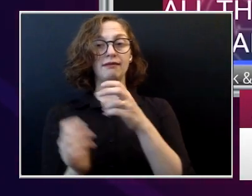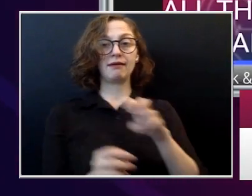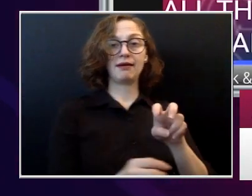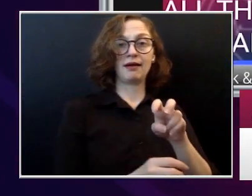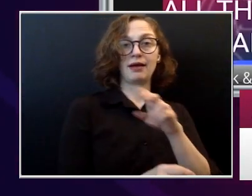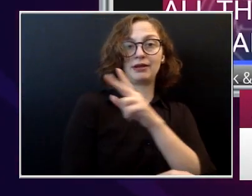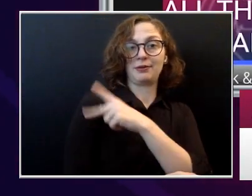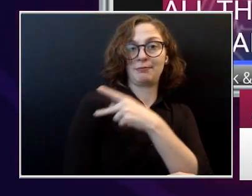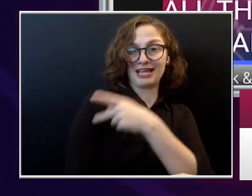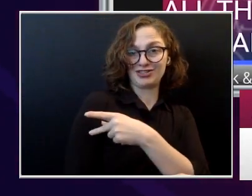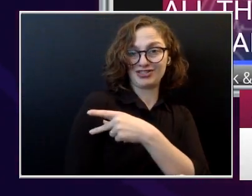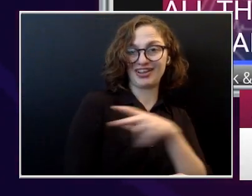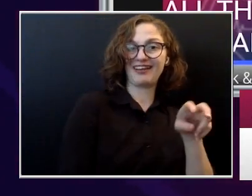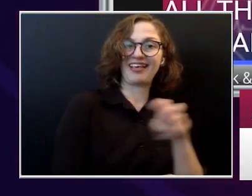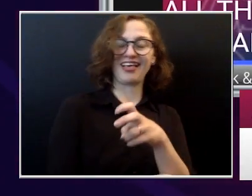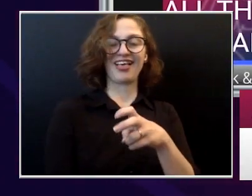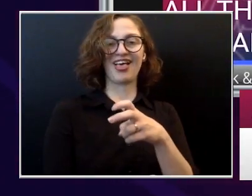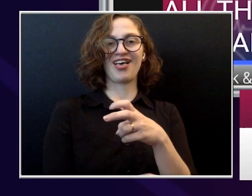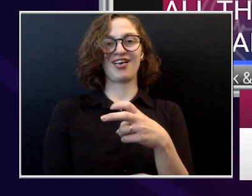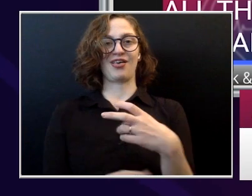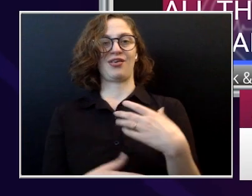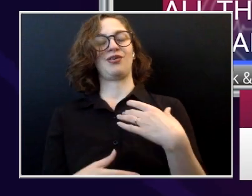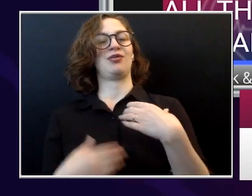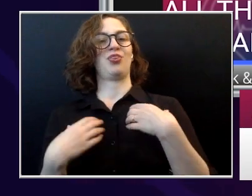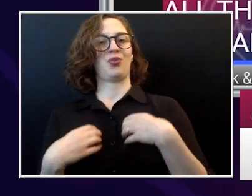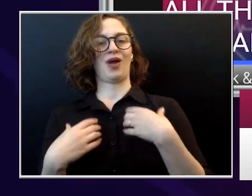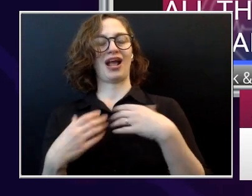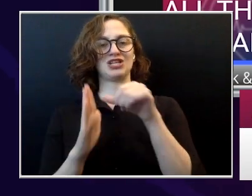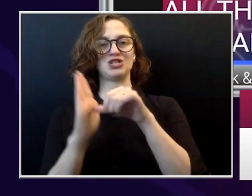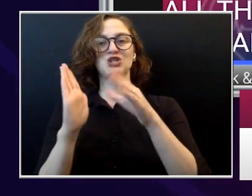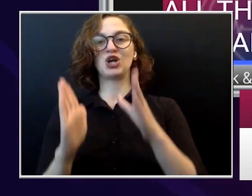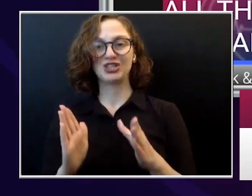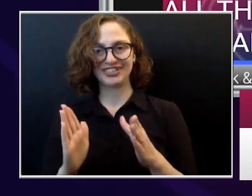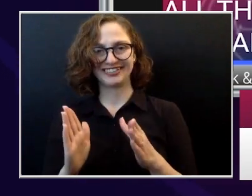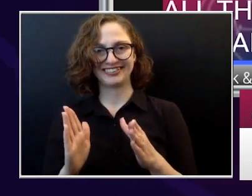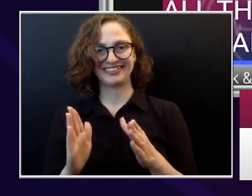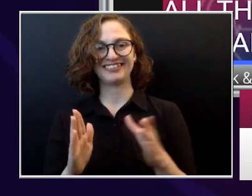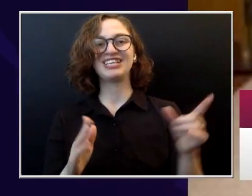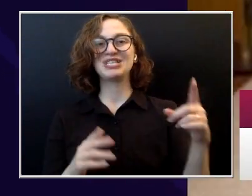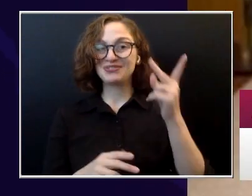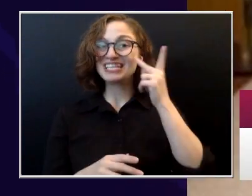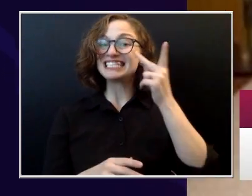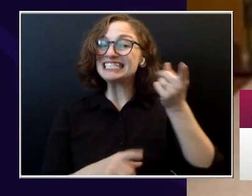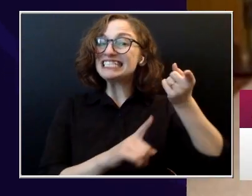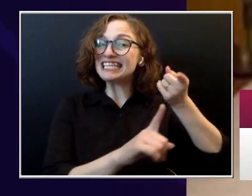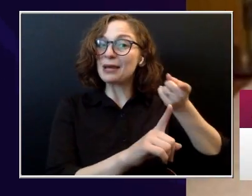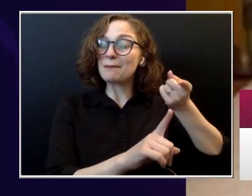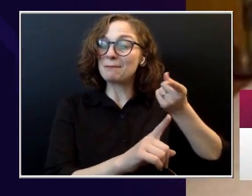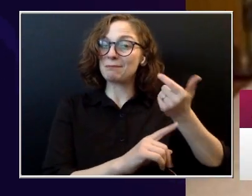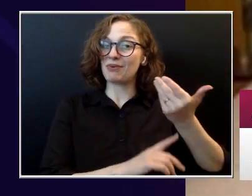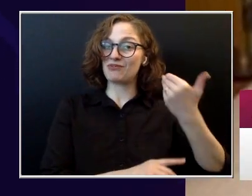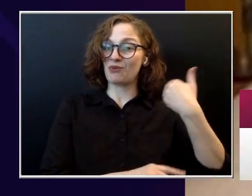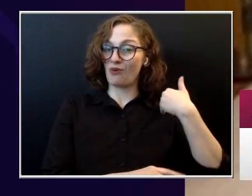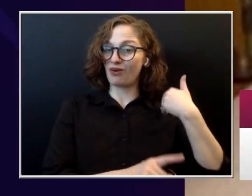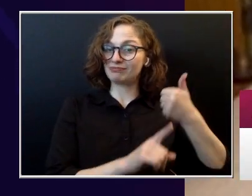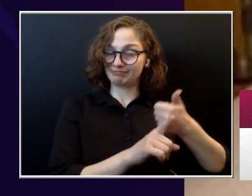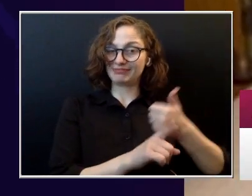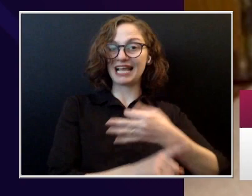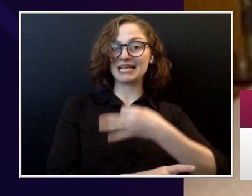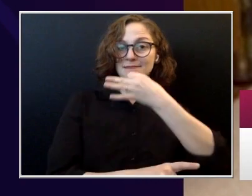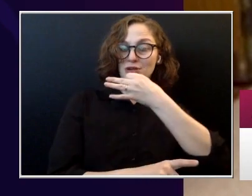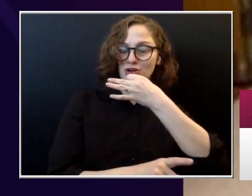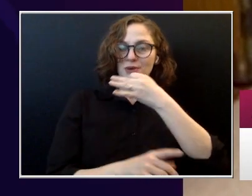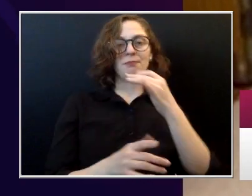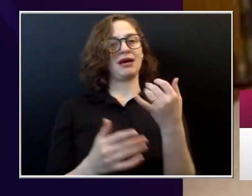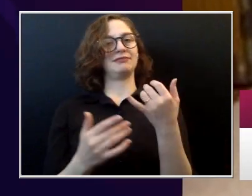right here at the health system. You've seen this doctor as an expert before on our shows, but this time he's sharing his very personal journey with the same